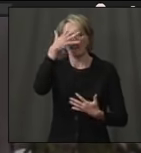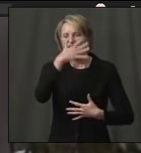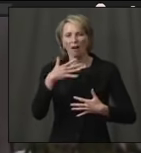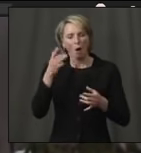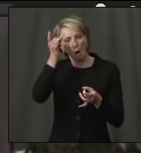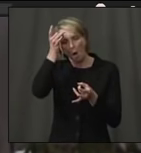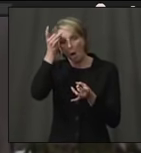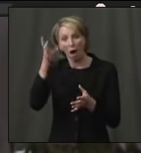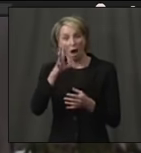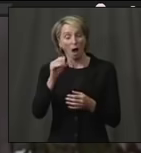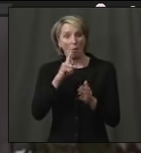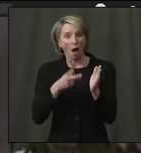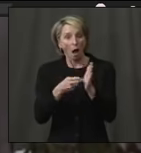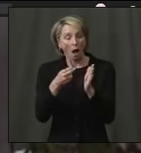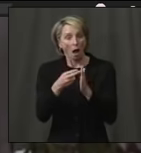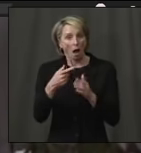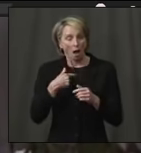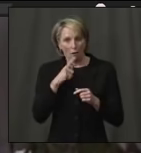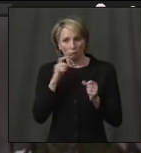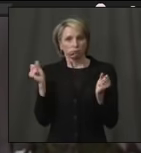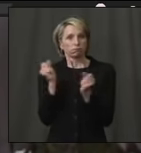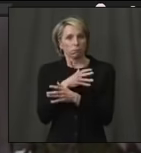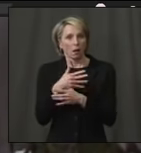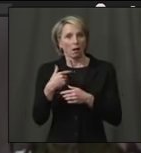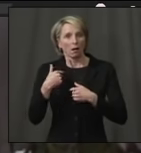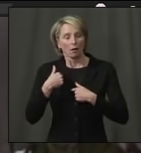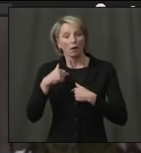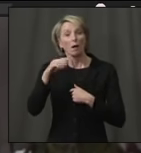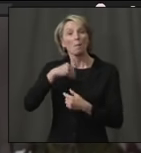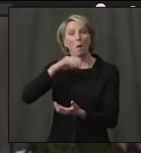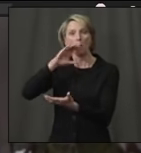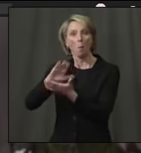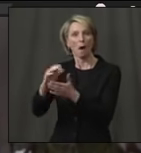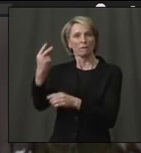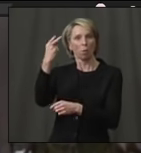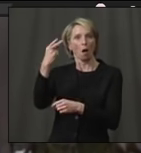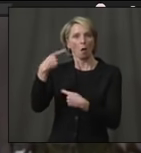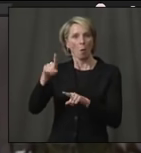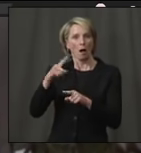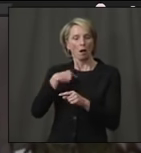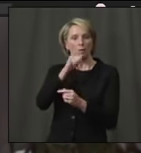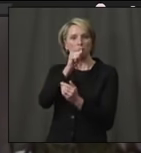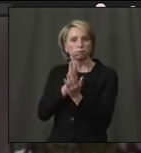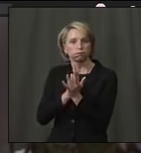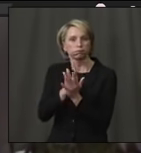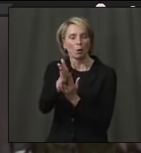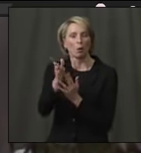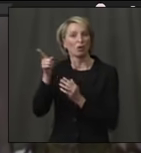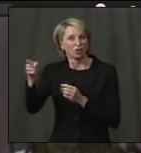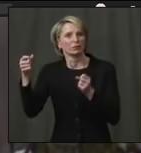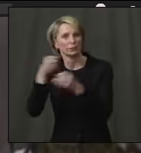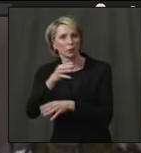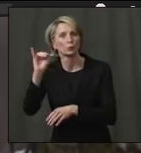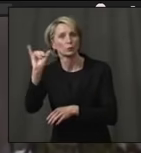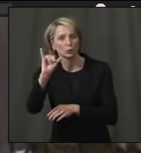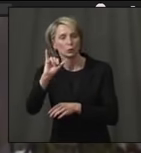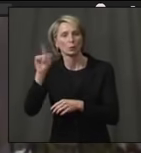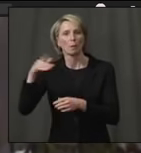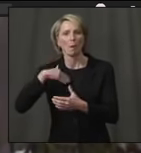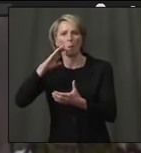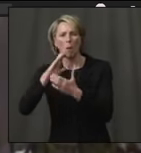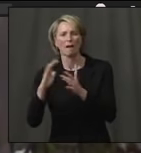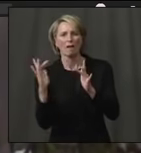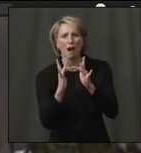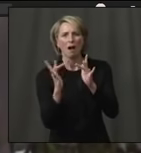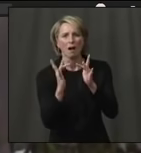pretty alarming for me, scared at times. My wife was frightened, was in constant communication with doctors,